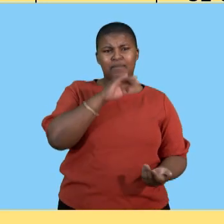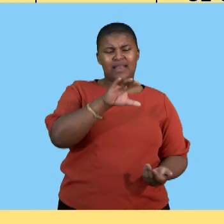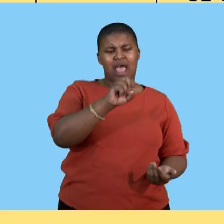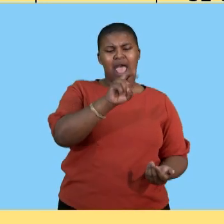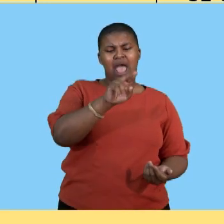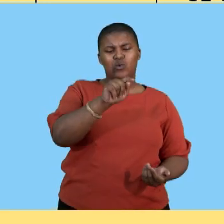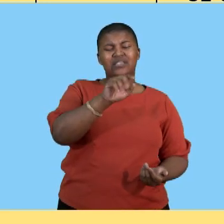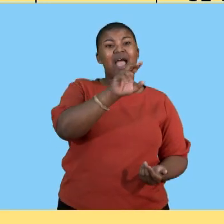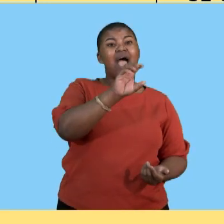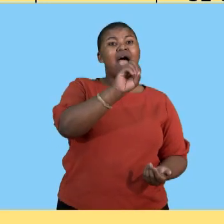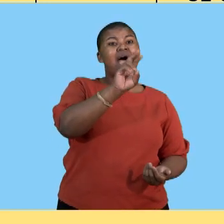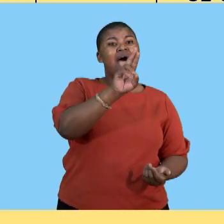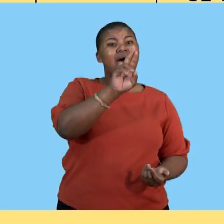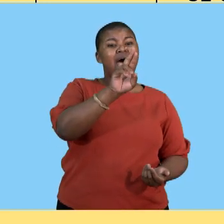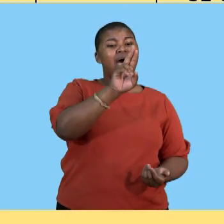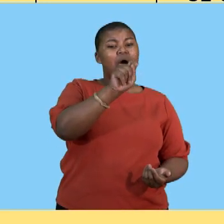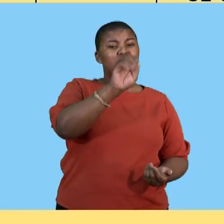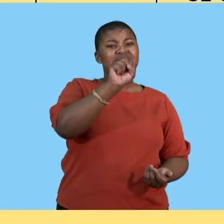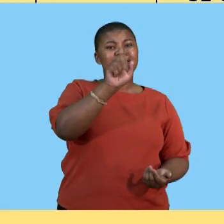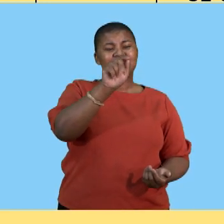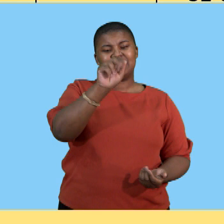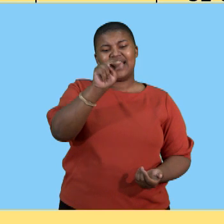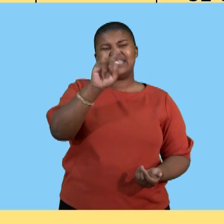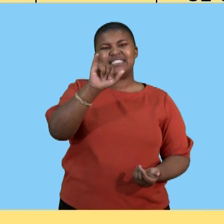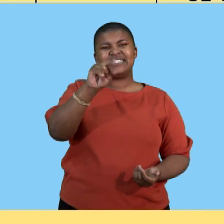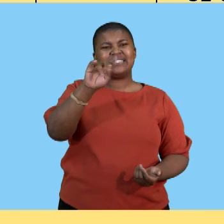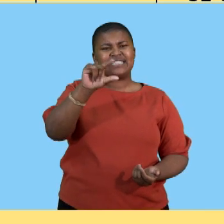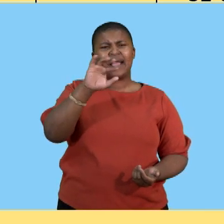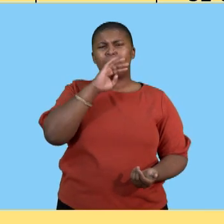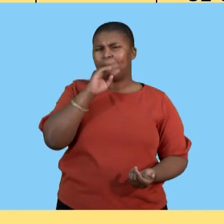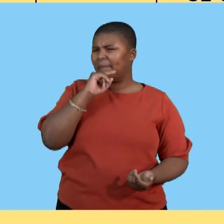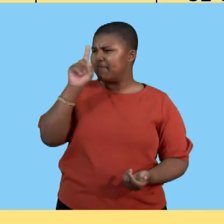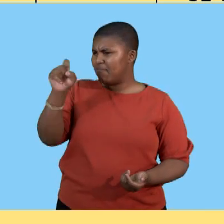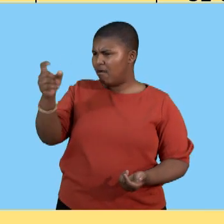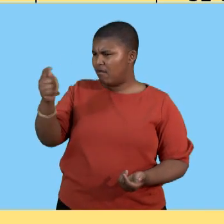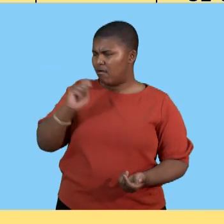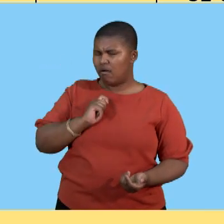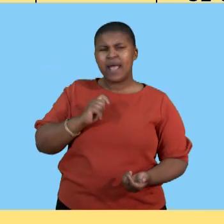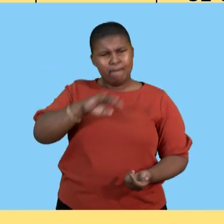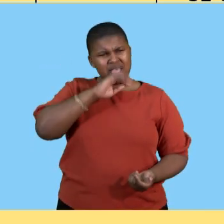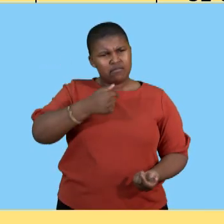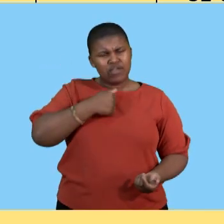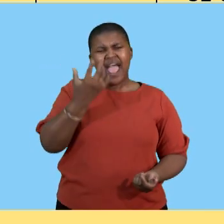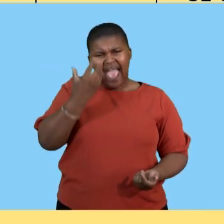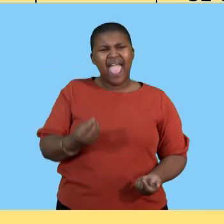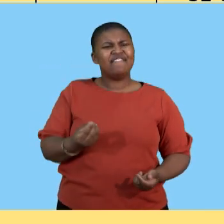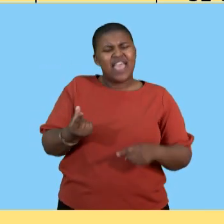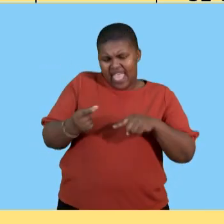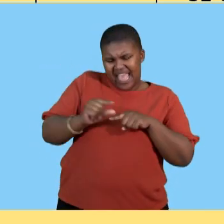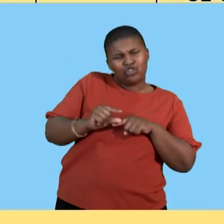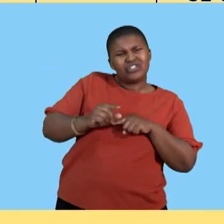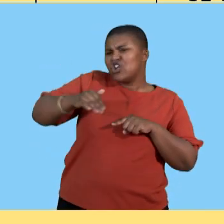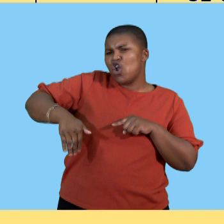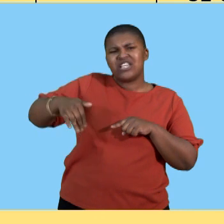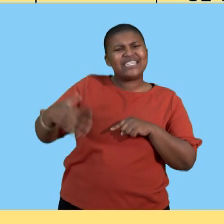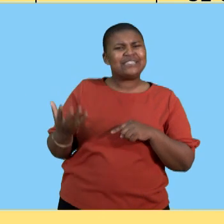as owing. So there is some interest on investment which we have not yet received. How do we